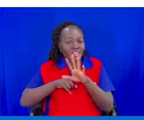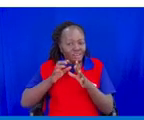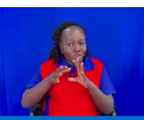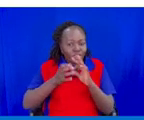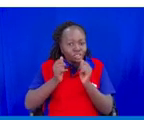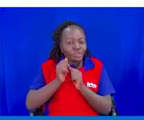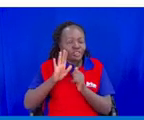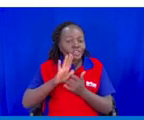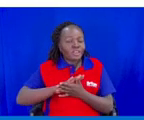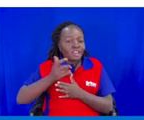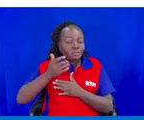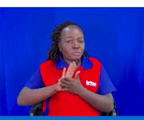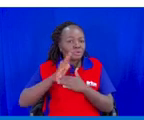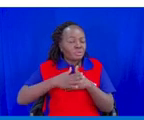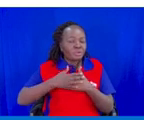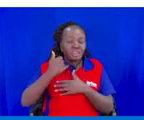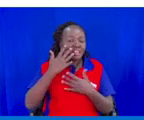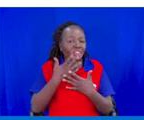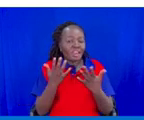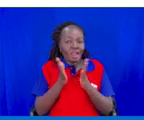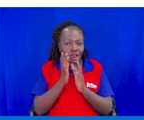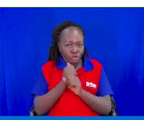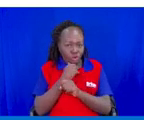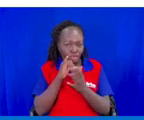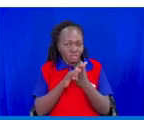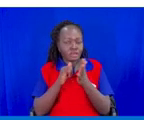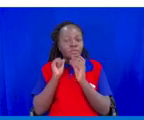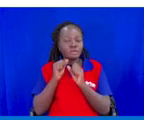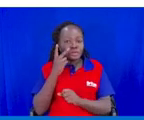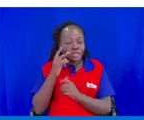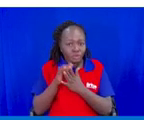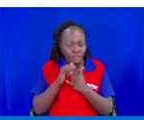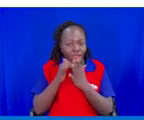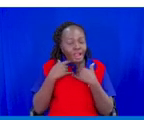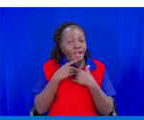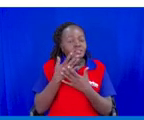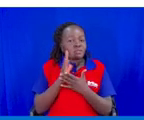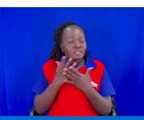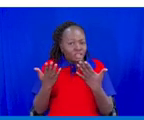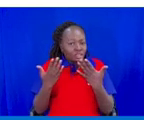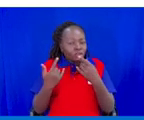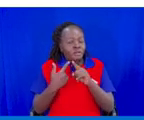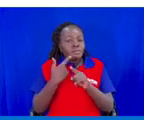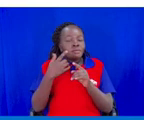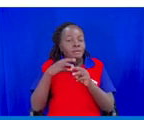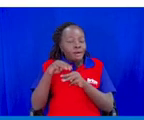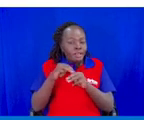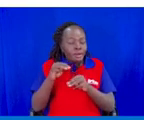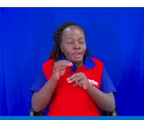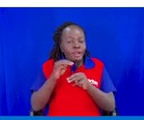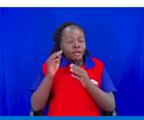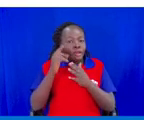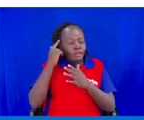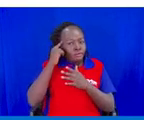desktop computer. And really, to be able to do that, you can see the kind of features that are there from an asset management